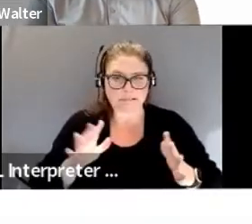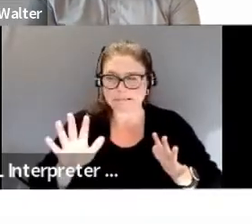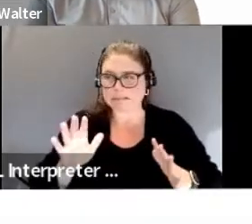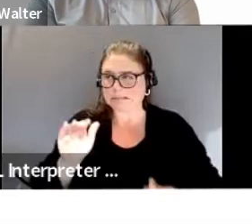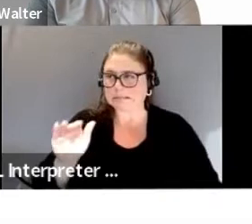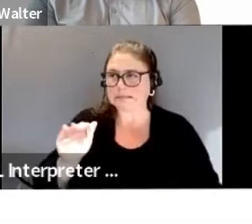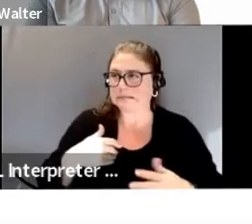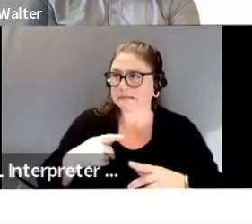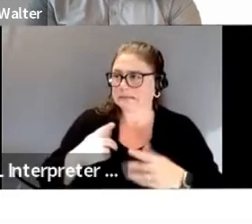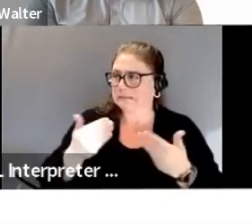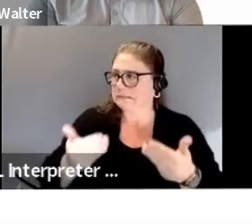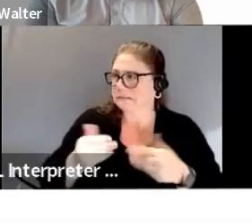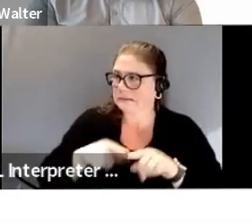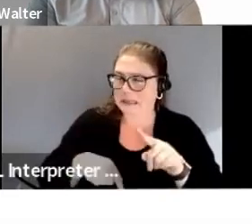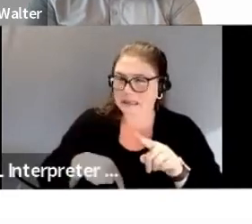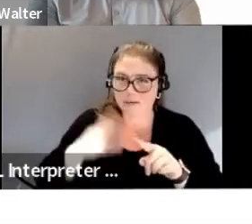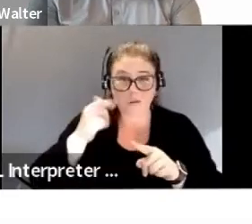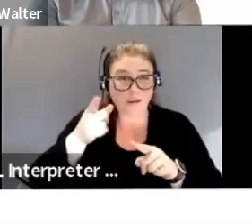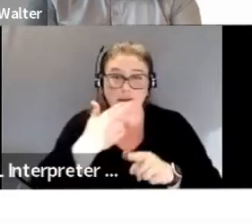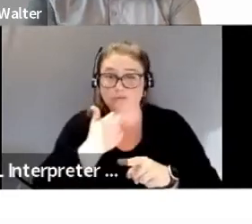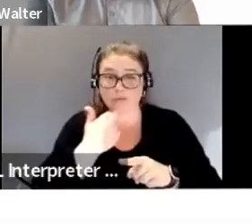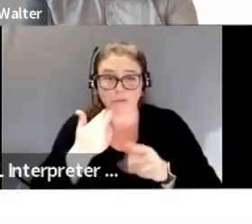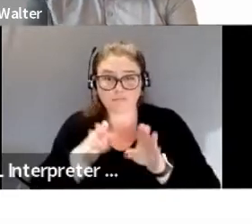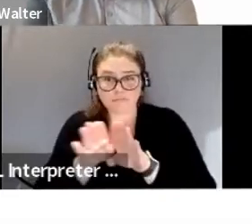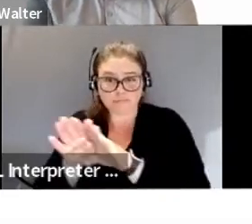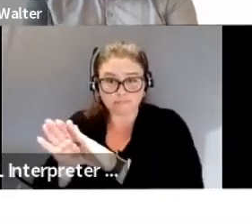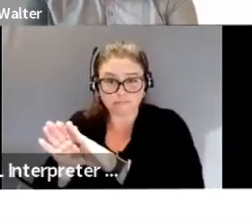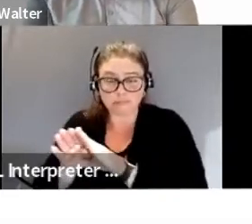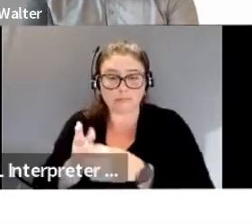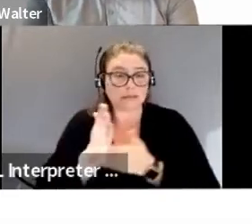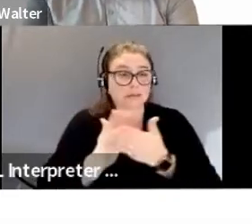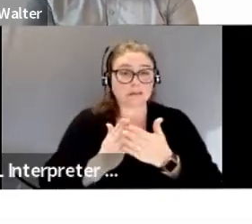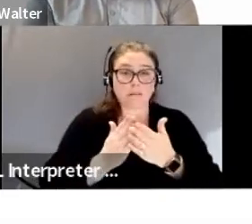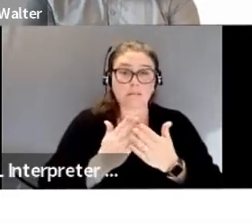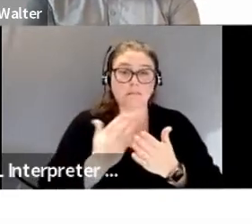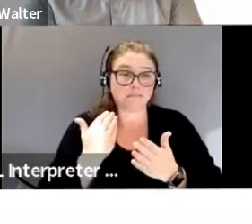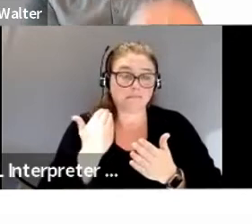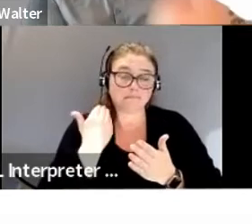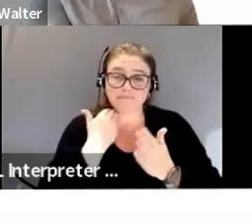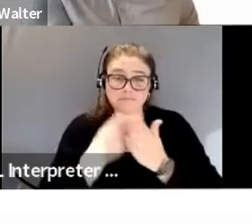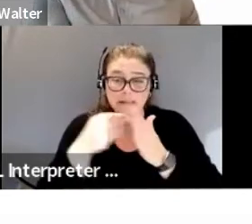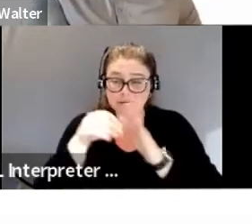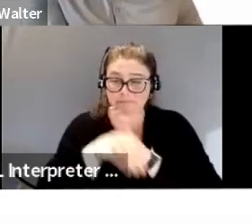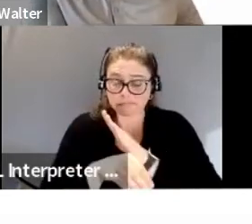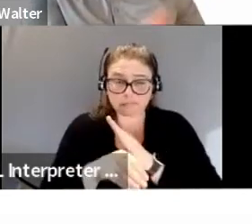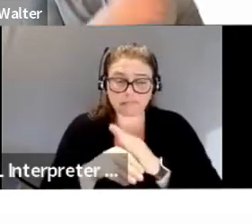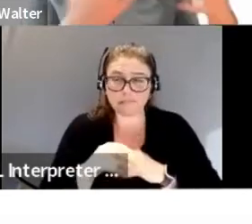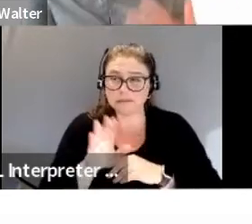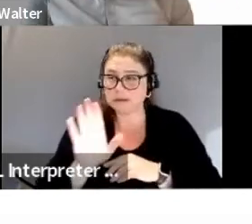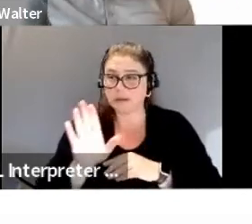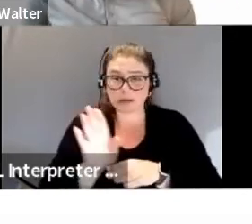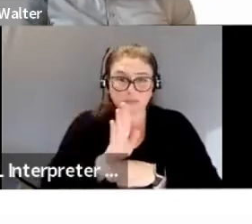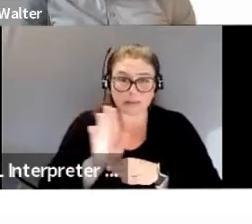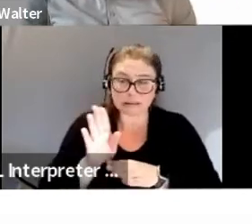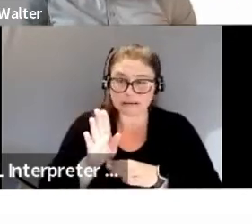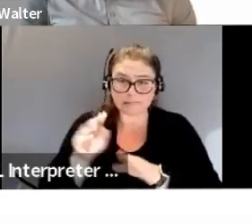anymore, because they were closing their doors, right? Some of them were even filing for bankruptcy, and it had a massive impact on their business, which then in turn